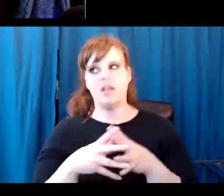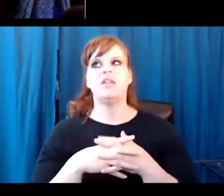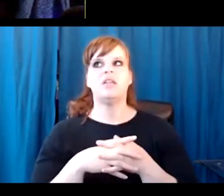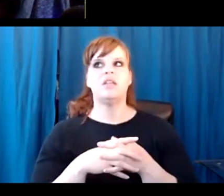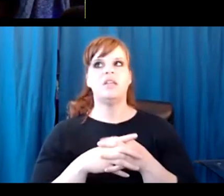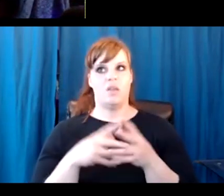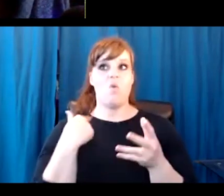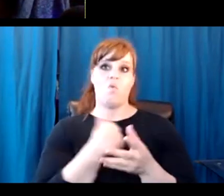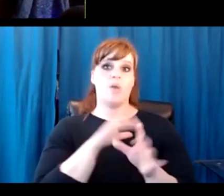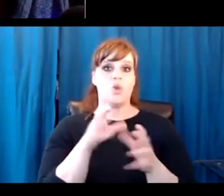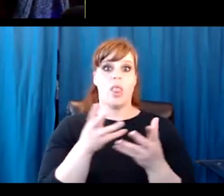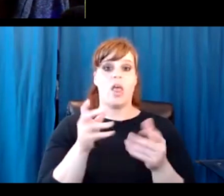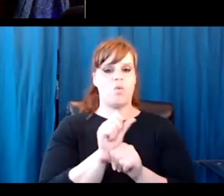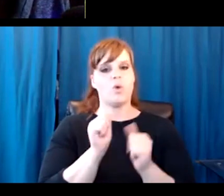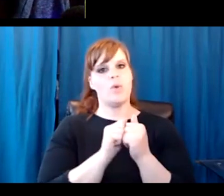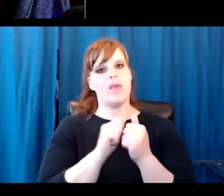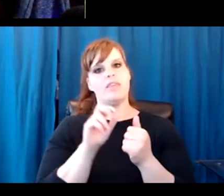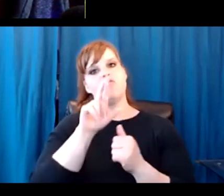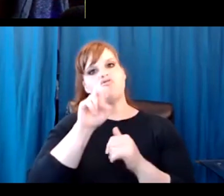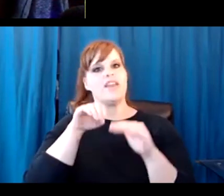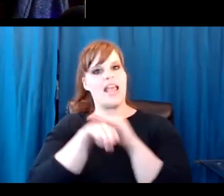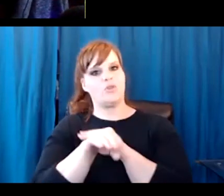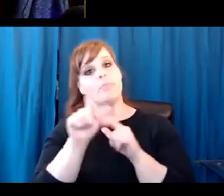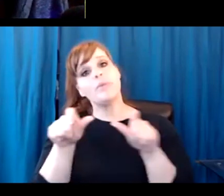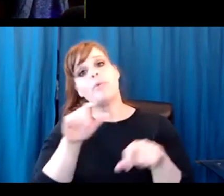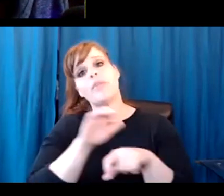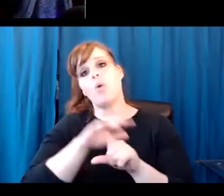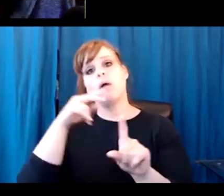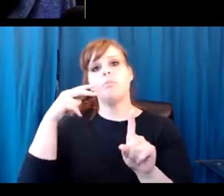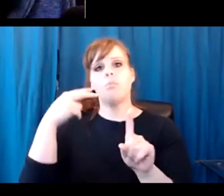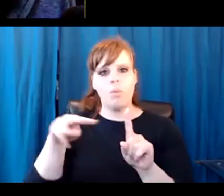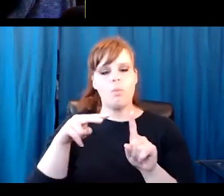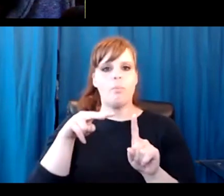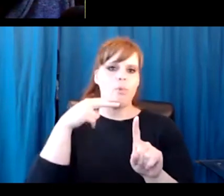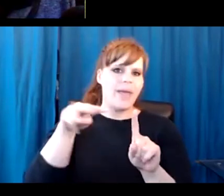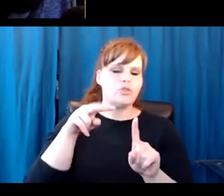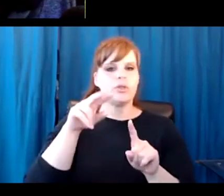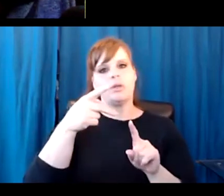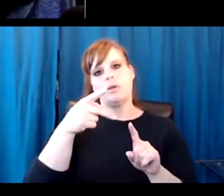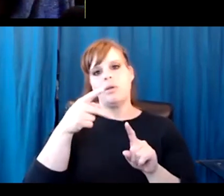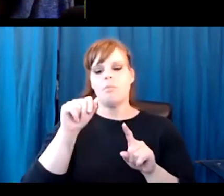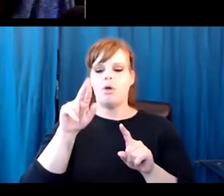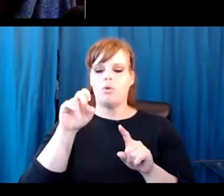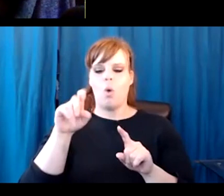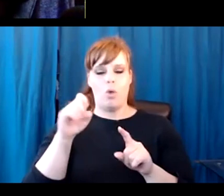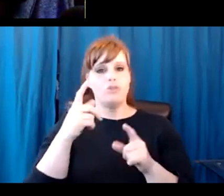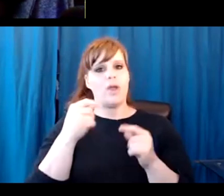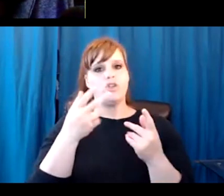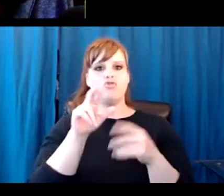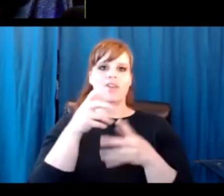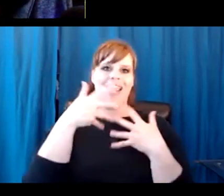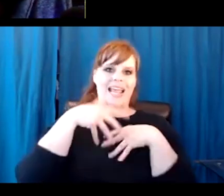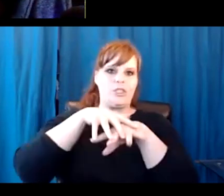with regards to reentry, so people that were on parole or on probation and just trying to sort of reintegrate